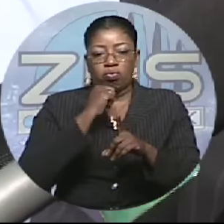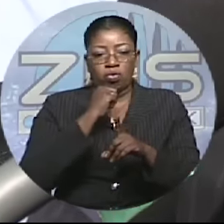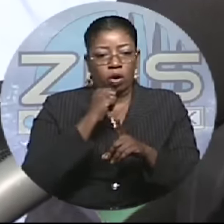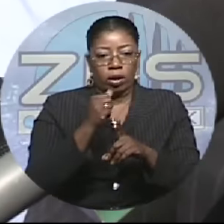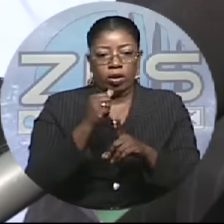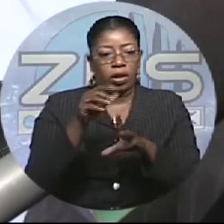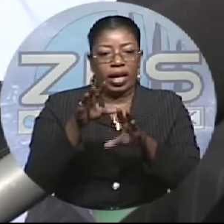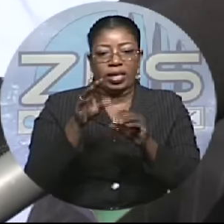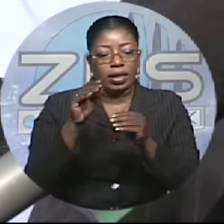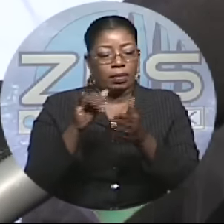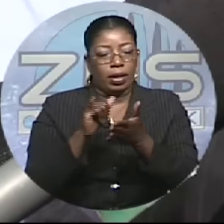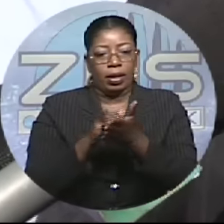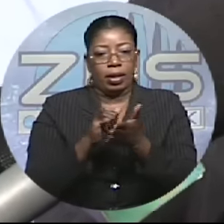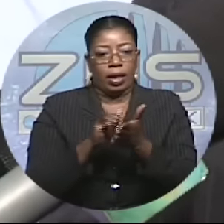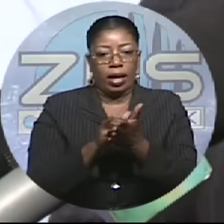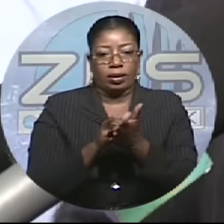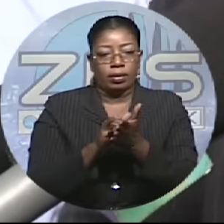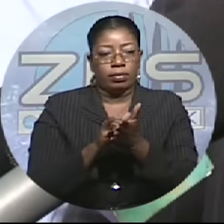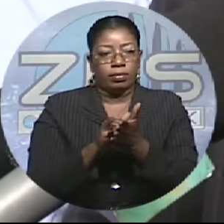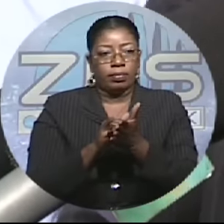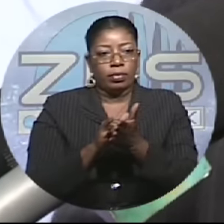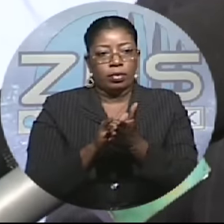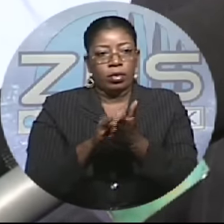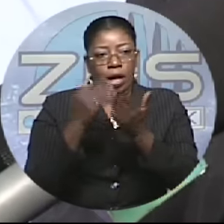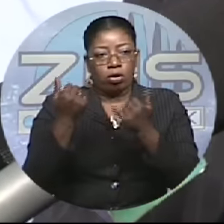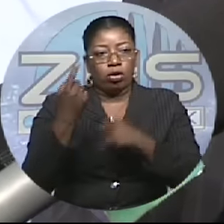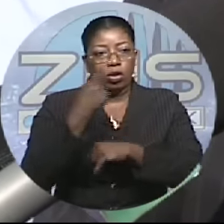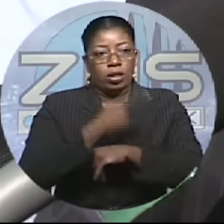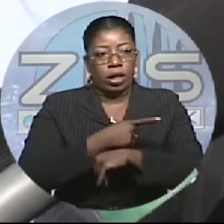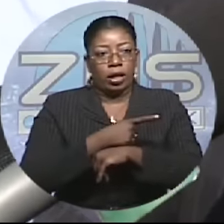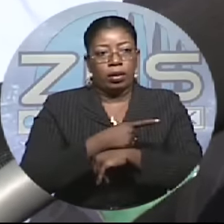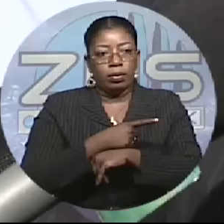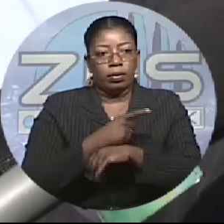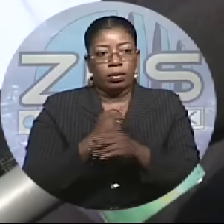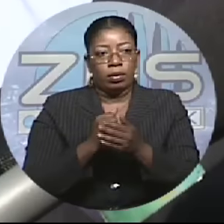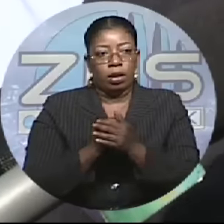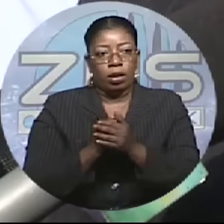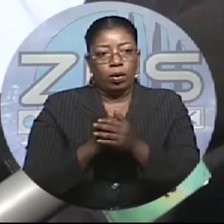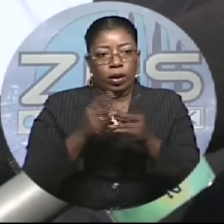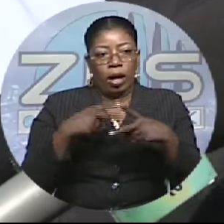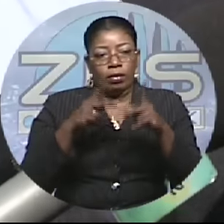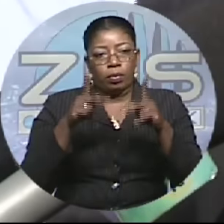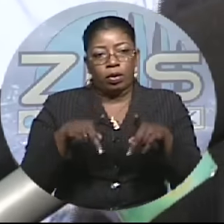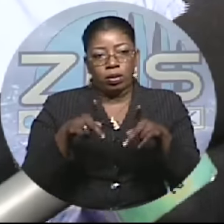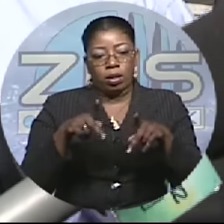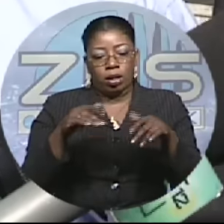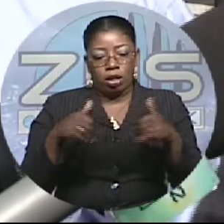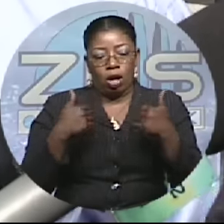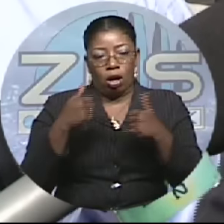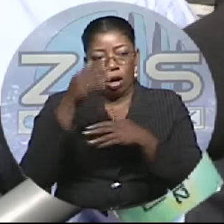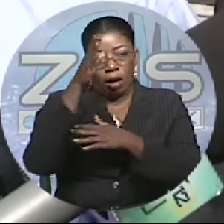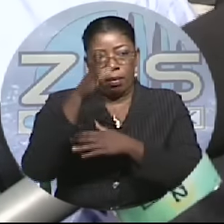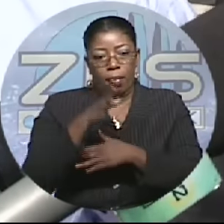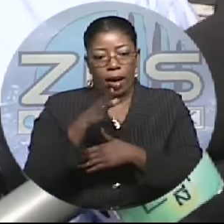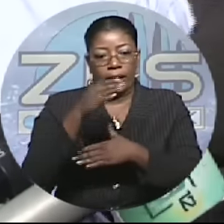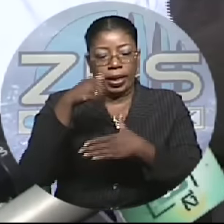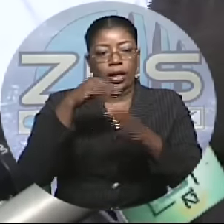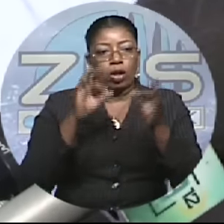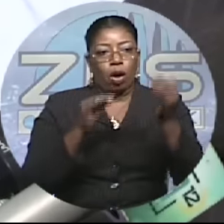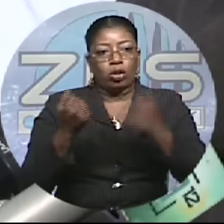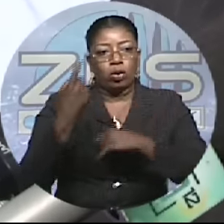to it, and at some point today, we'll have a young man being taken before the court again for